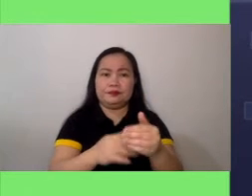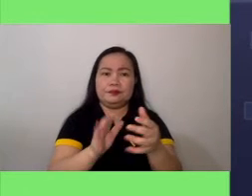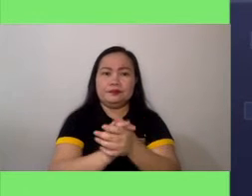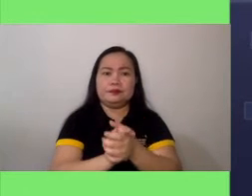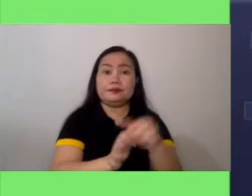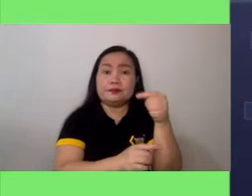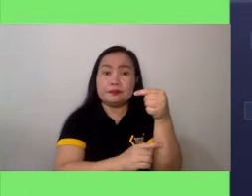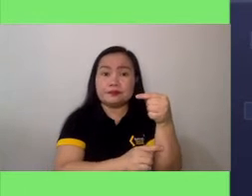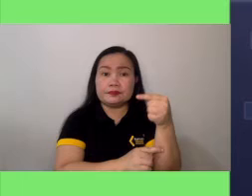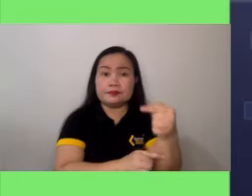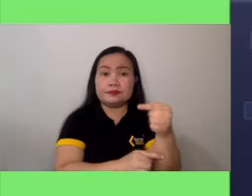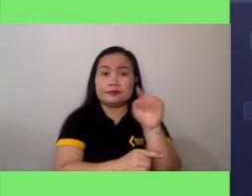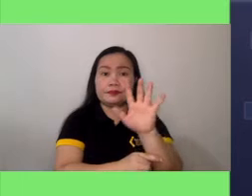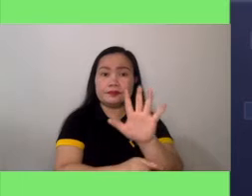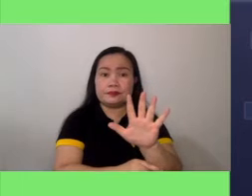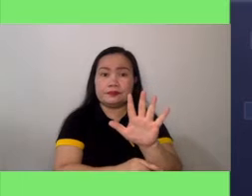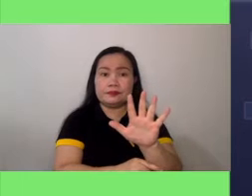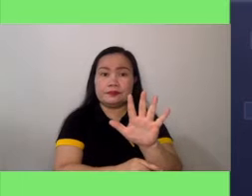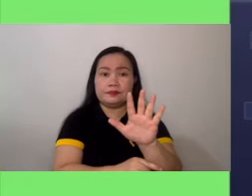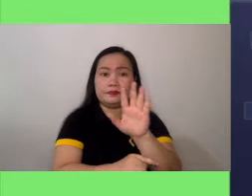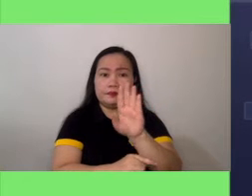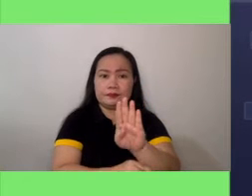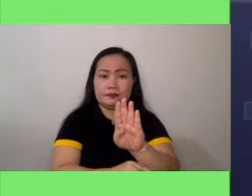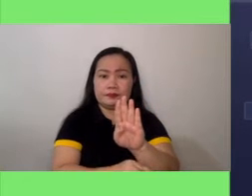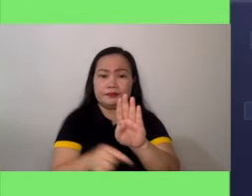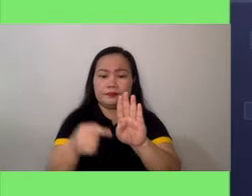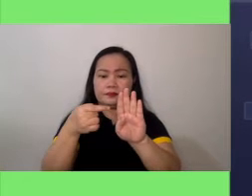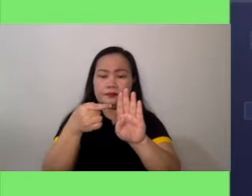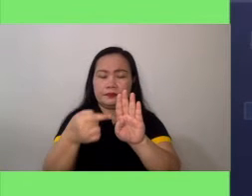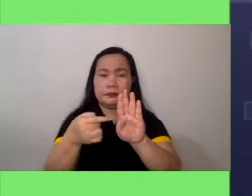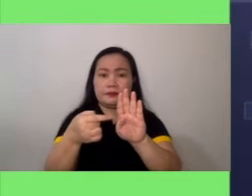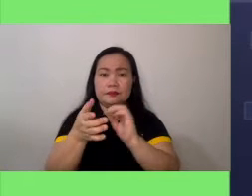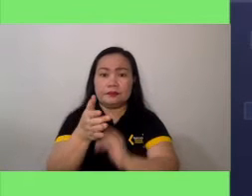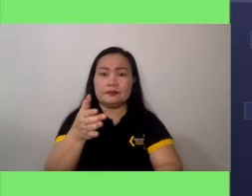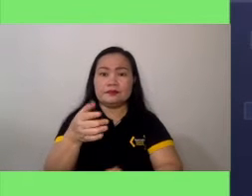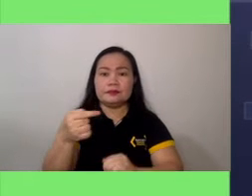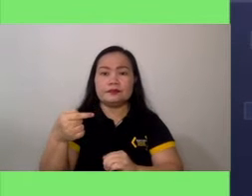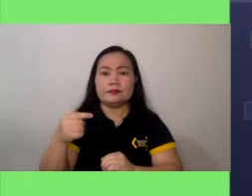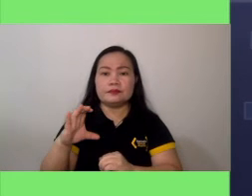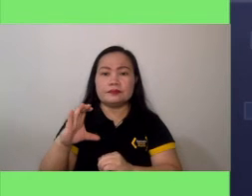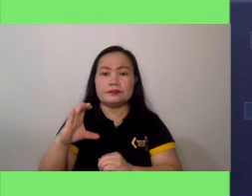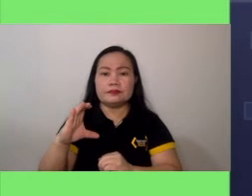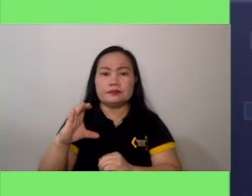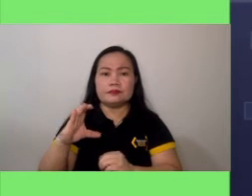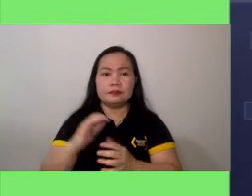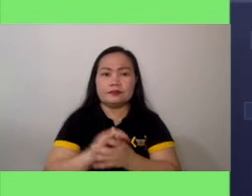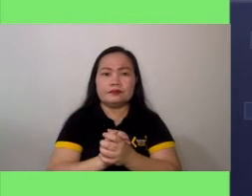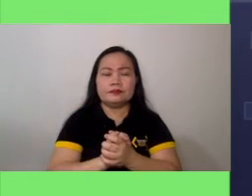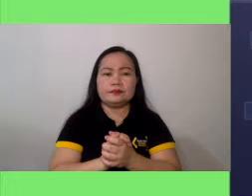negative. Next. I have here negative 5b minus c. So, this is